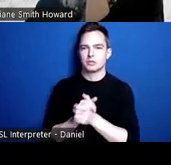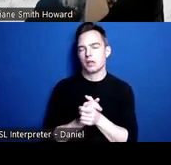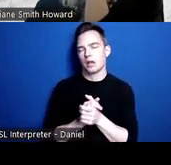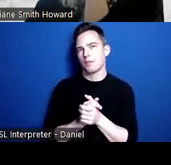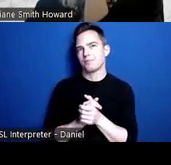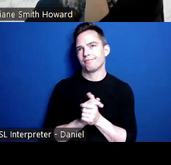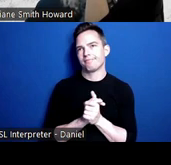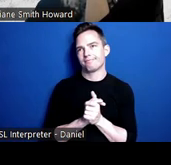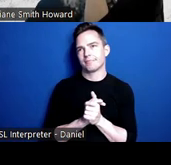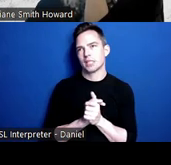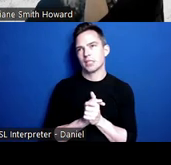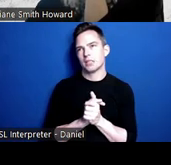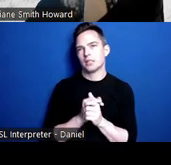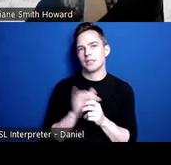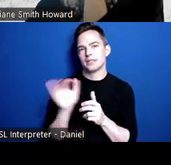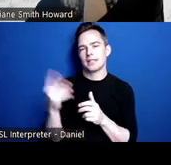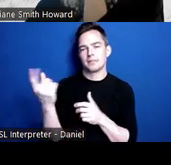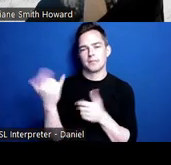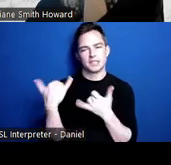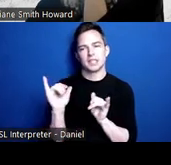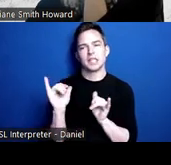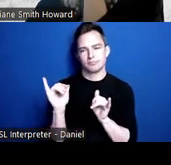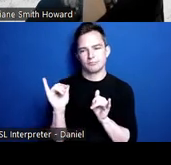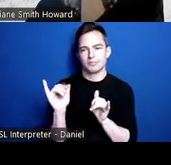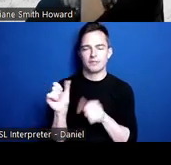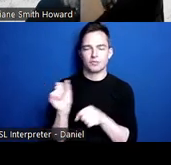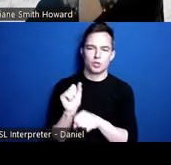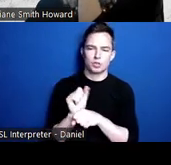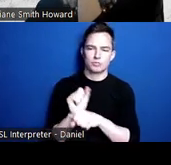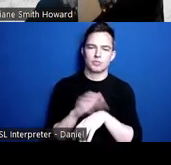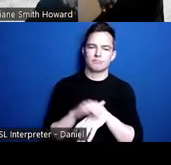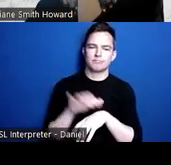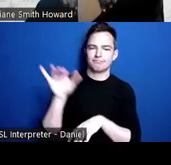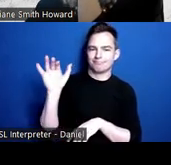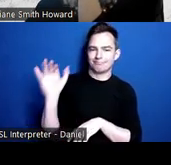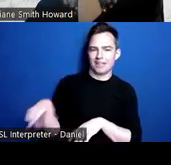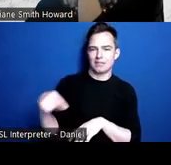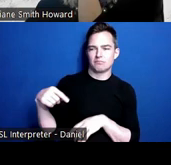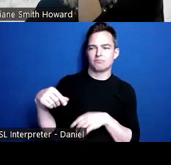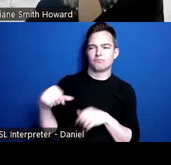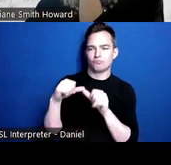something that's still been being worked on over time.